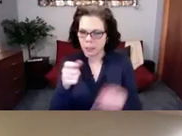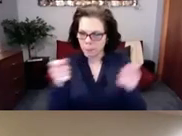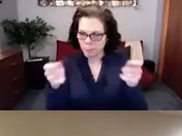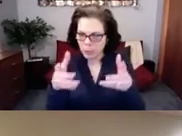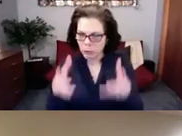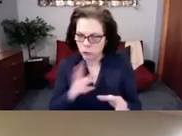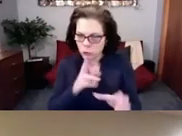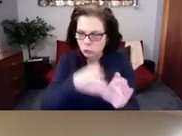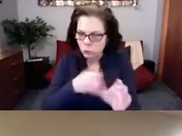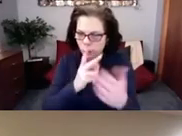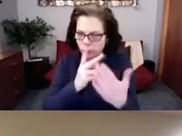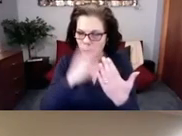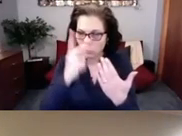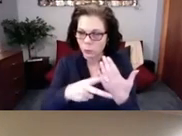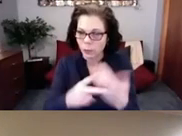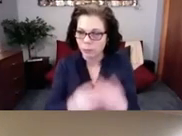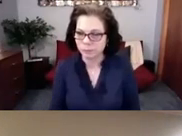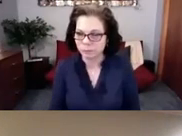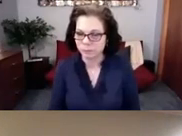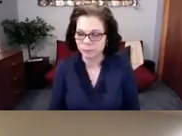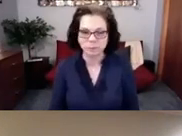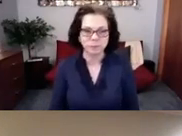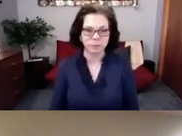in the programming.